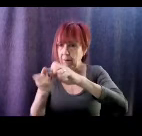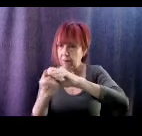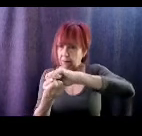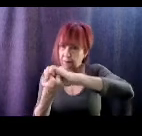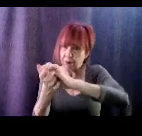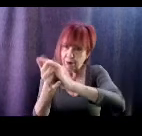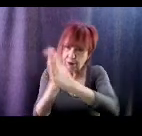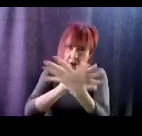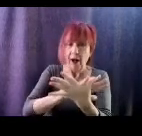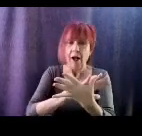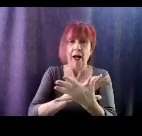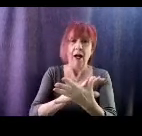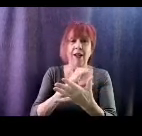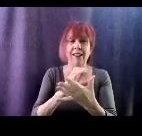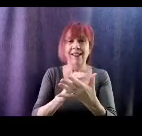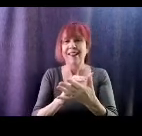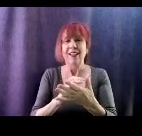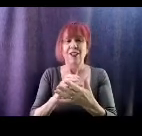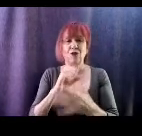Growling Grill.